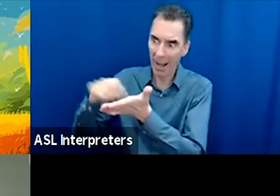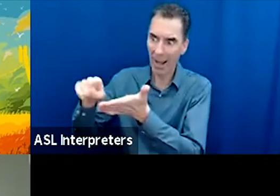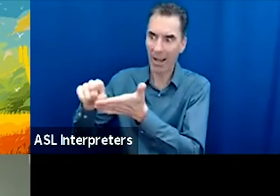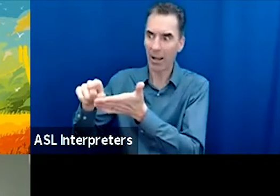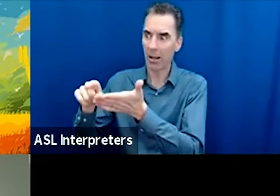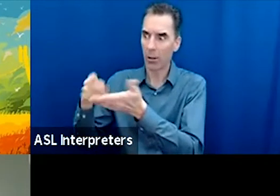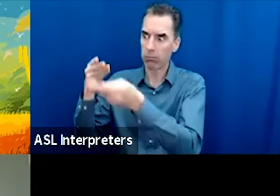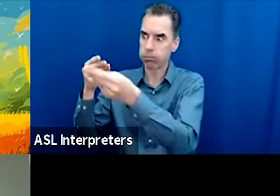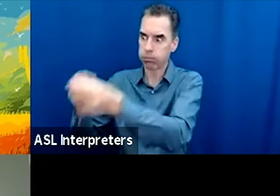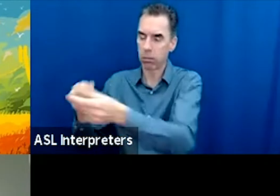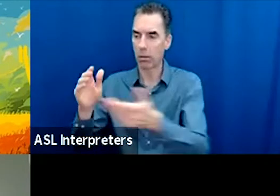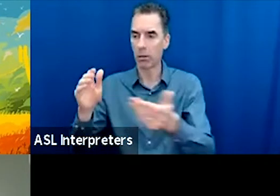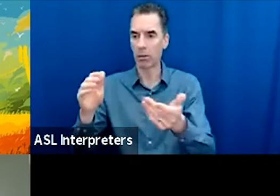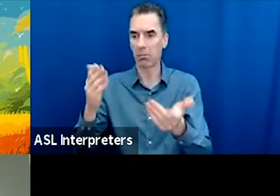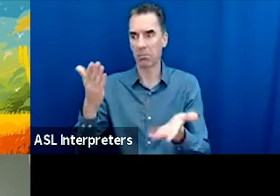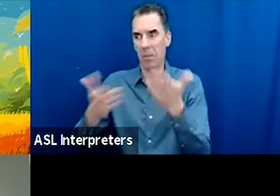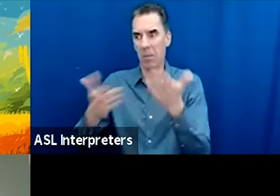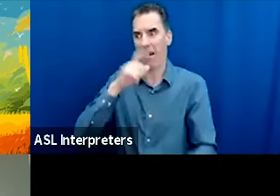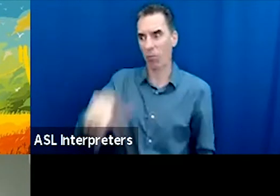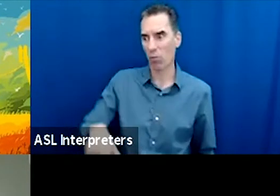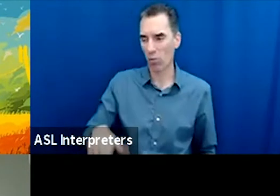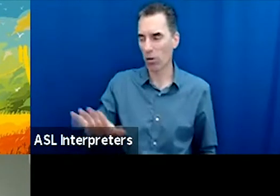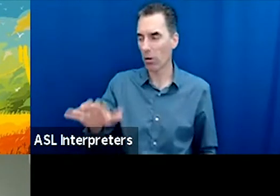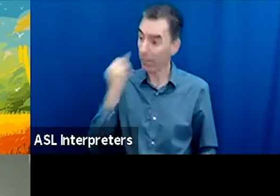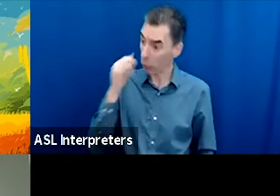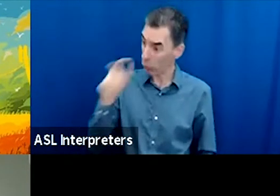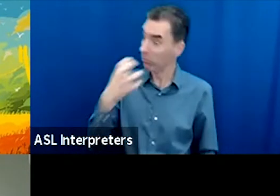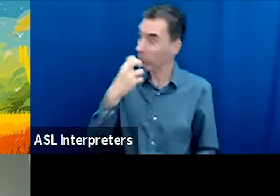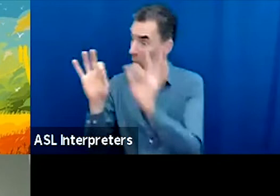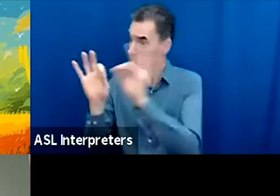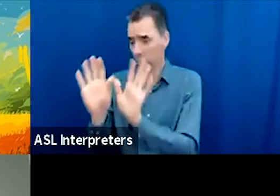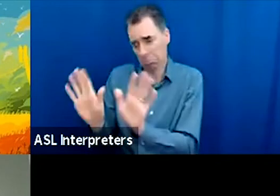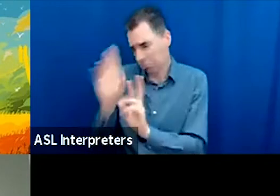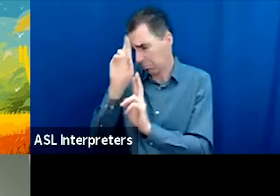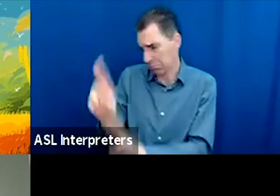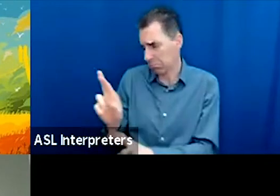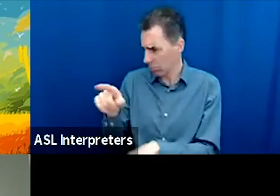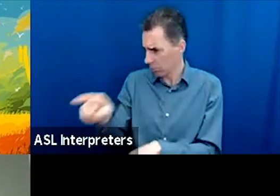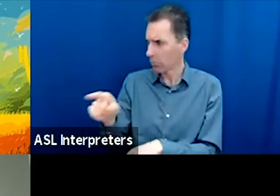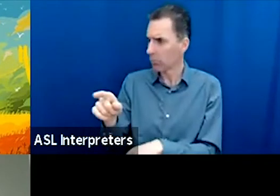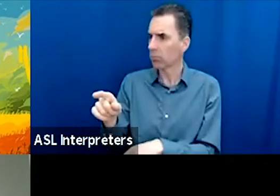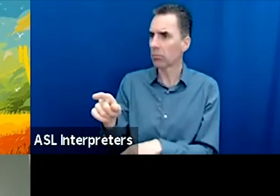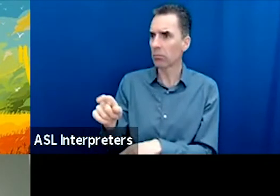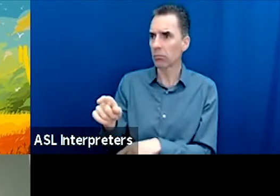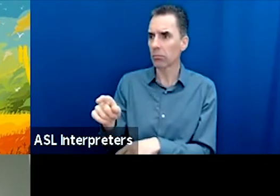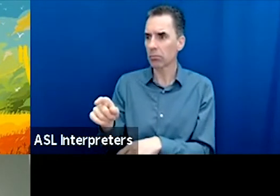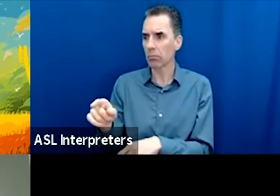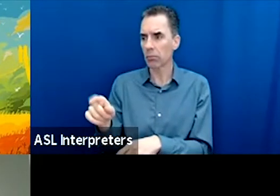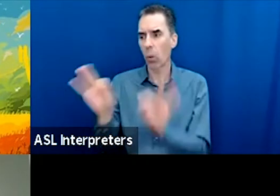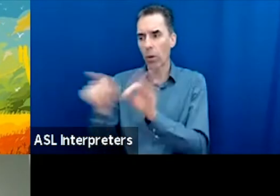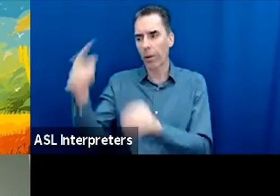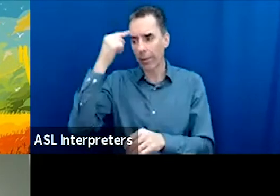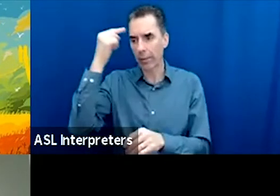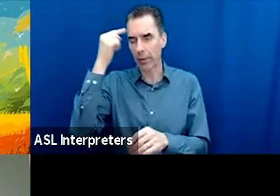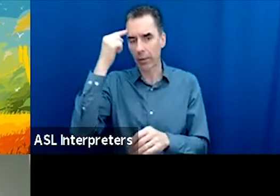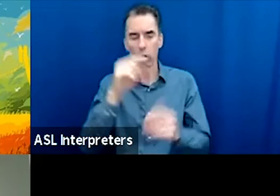you necessarily need to. If it's important to you, go ahead and just make sure that you are in compliance with the